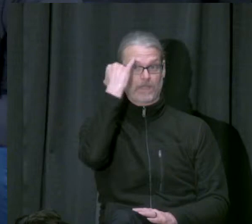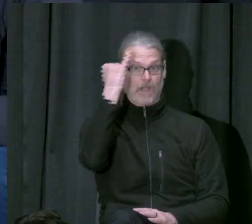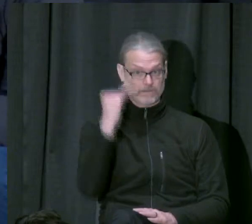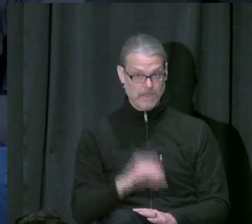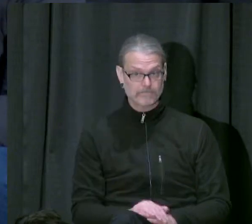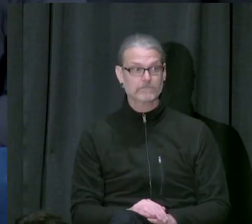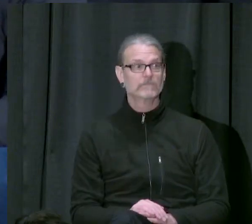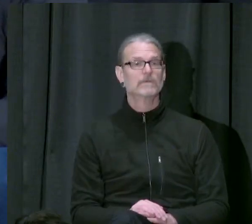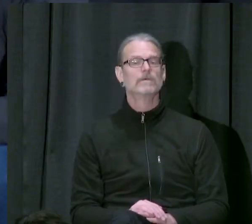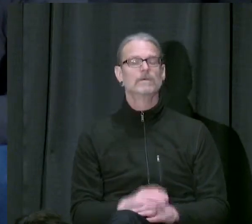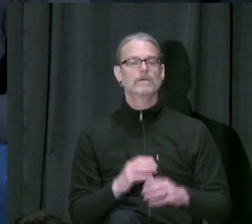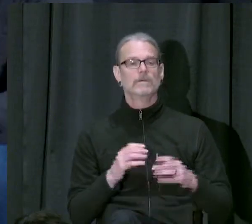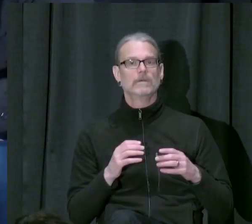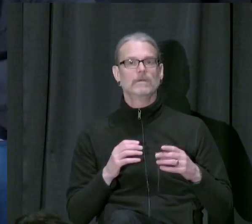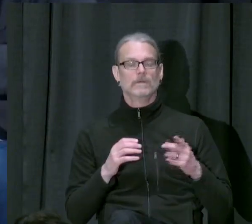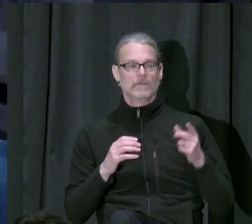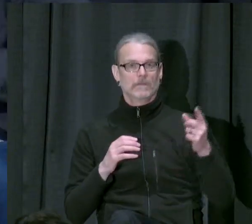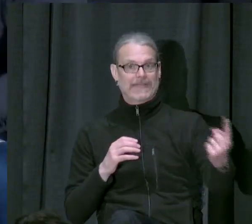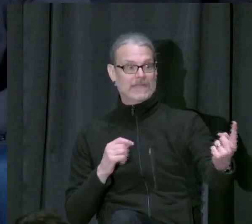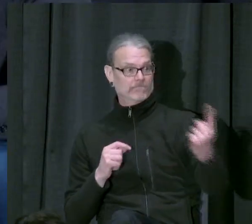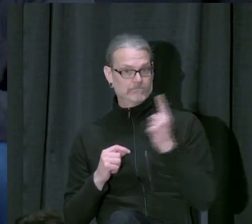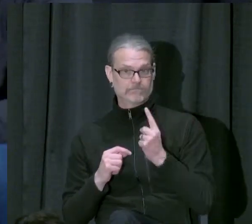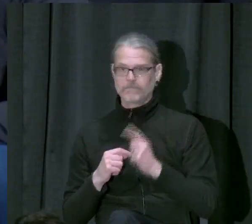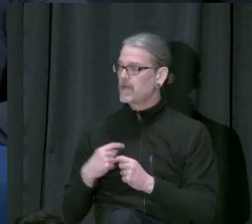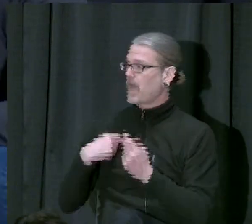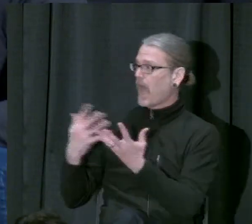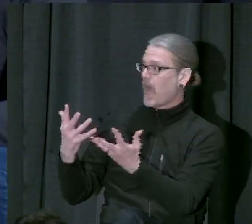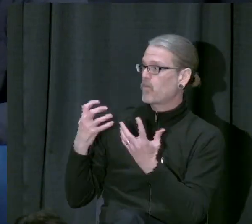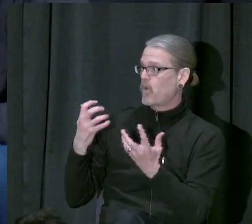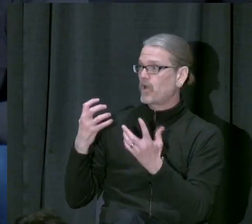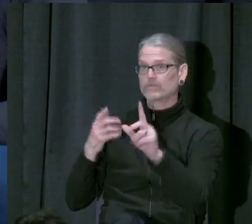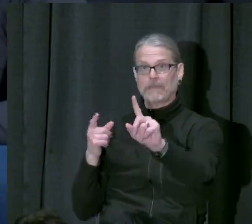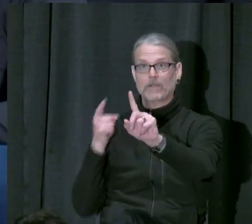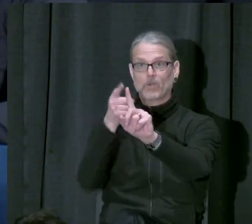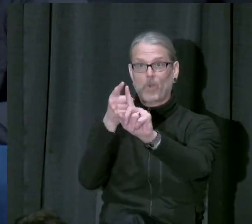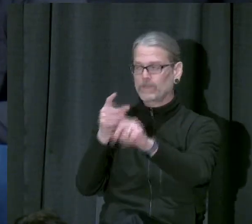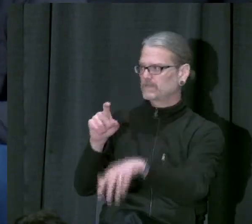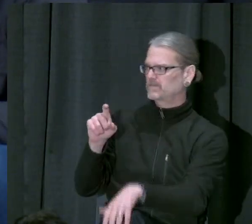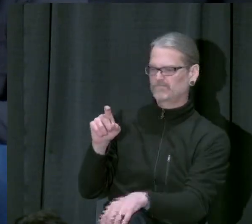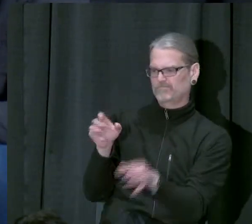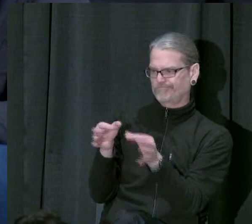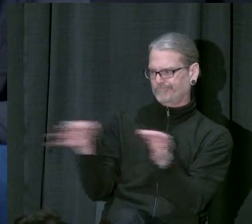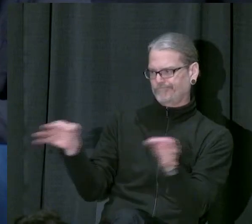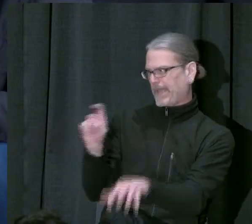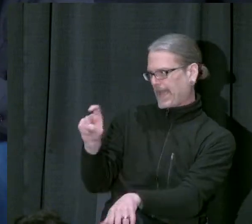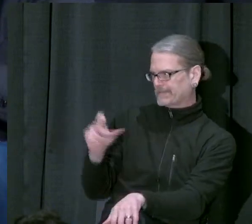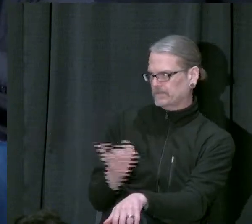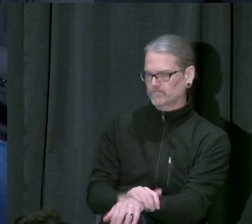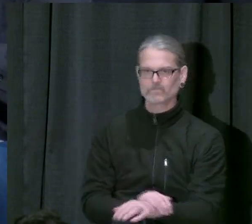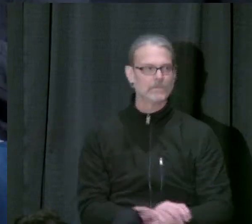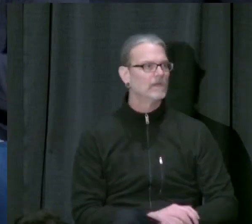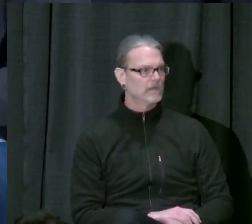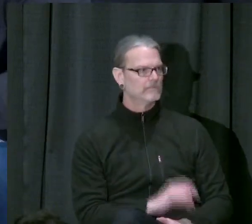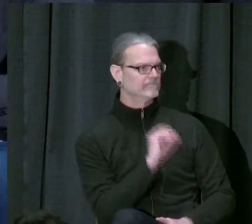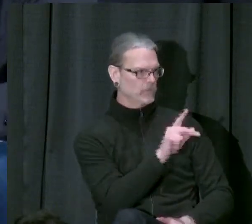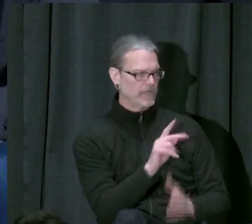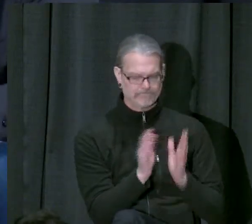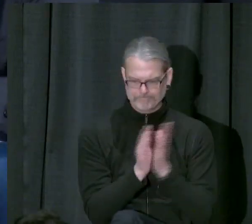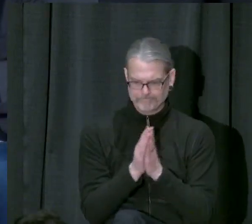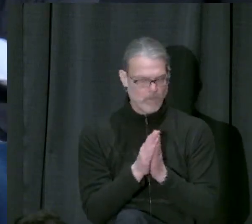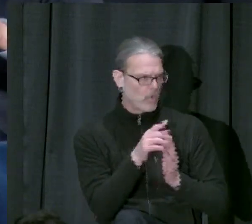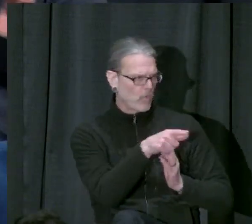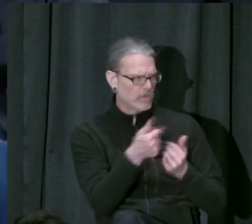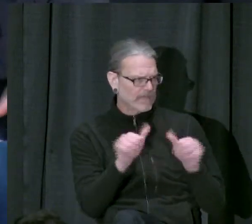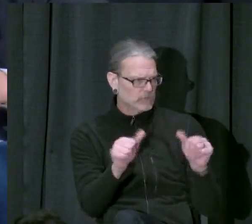found them. They say, I would like to achieve X. And we say, okay, so what we try to do is find what are they trying to